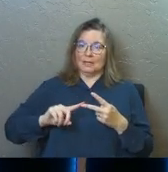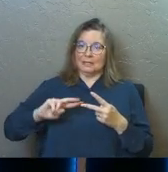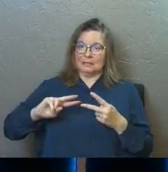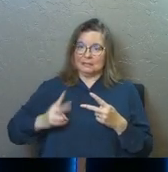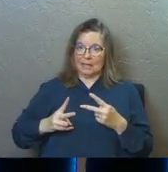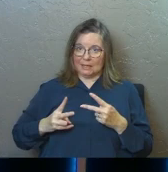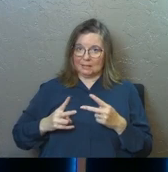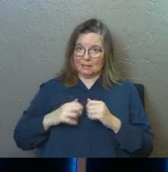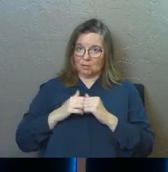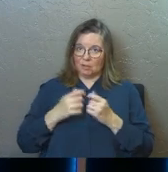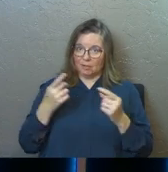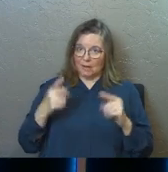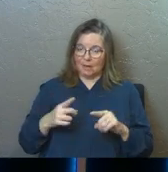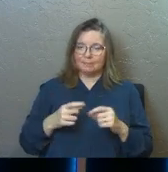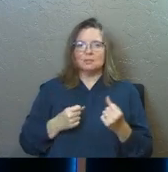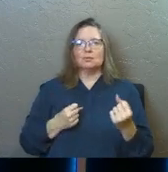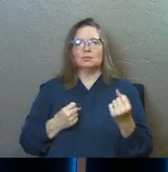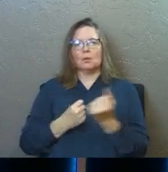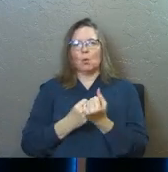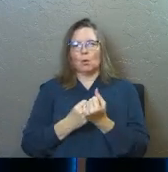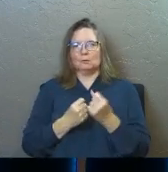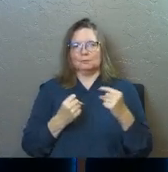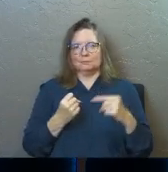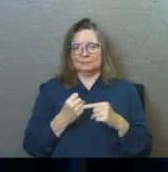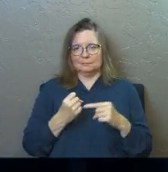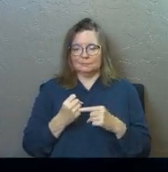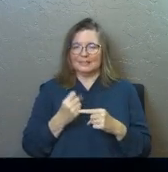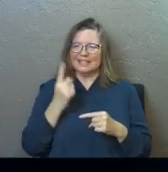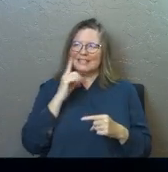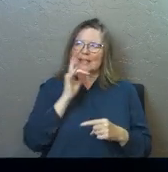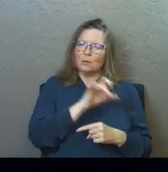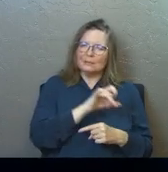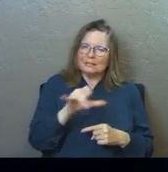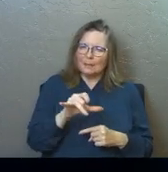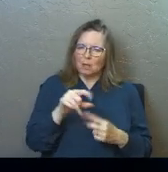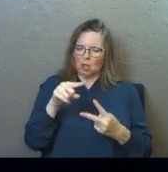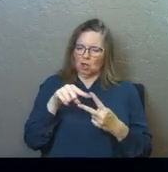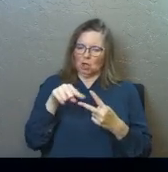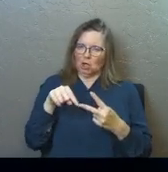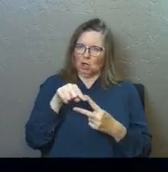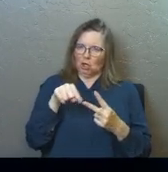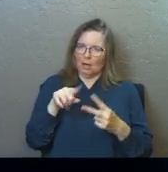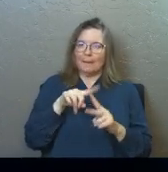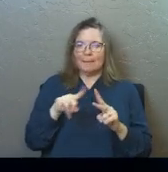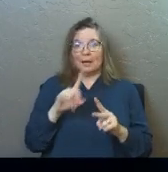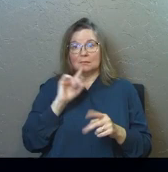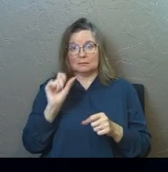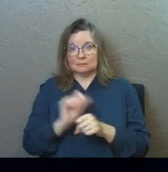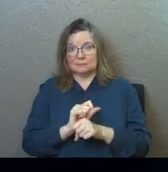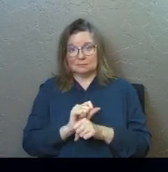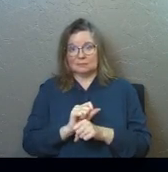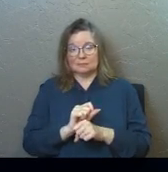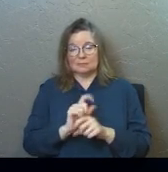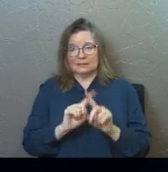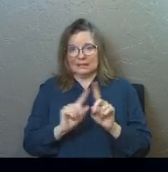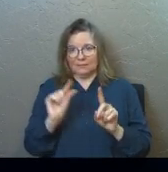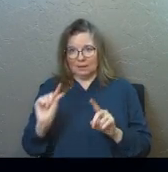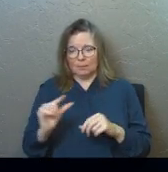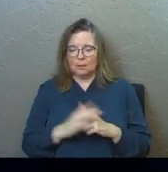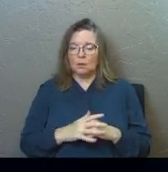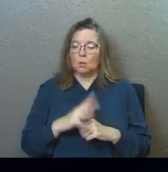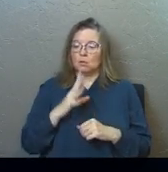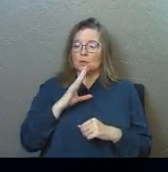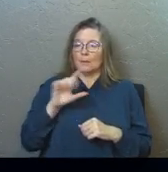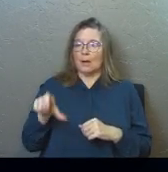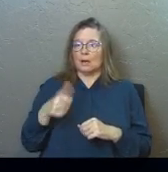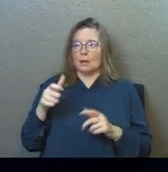that together brings is support. Like, sounds kind of similar. It does, but stick with me on this. So we're going to talk about David and Jonathan, still in the Old Testament,